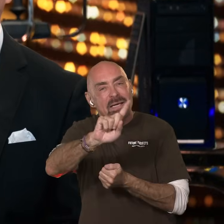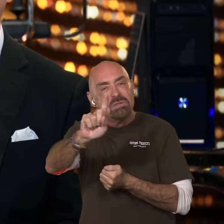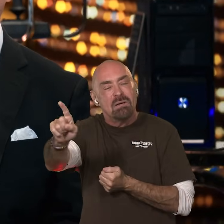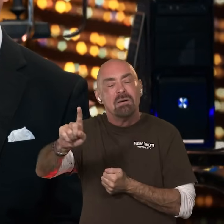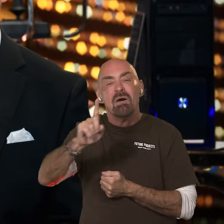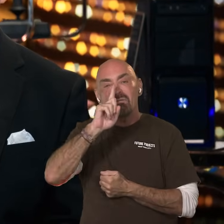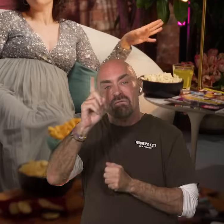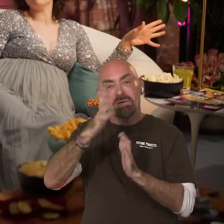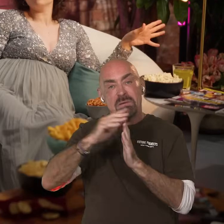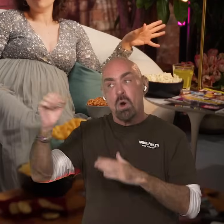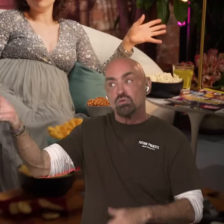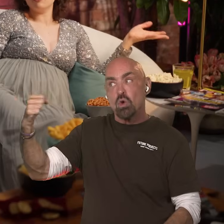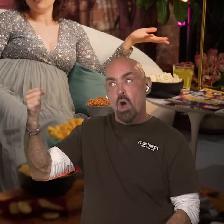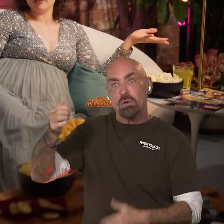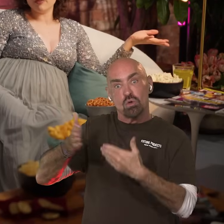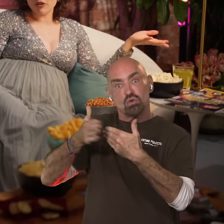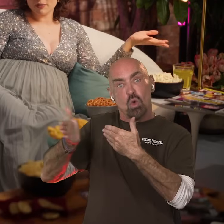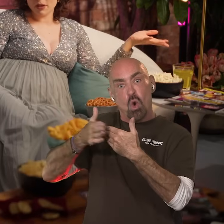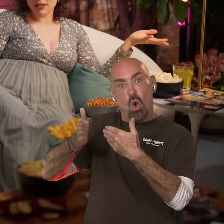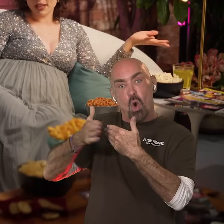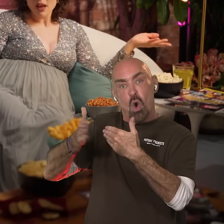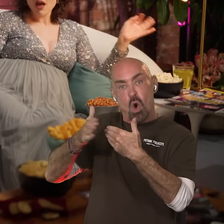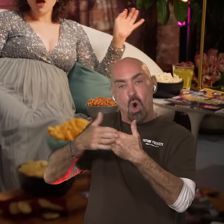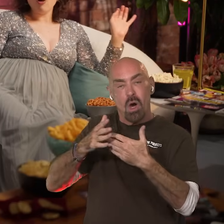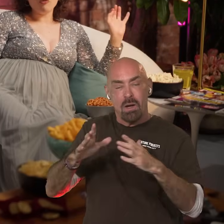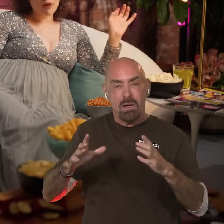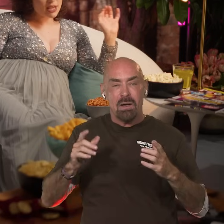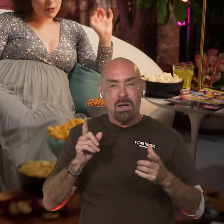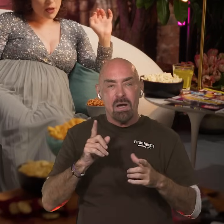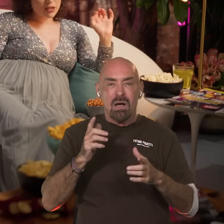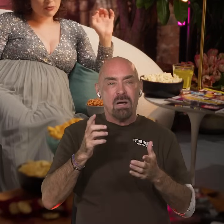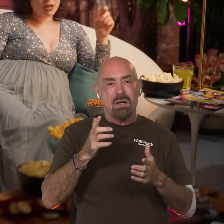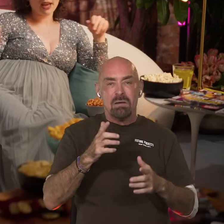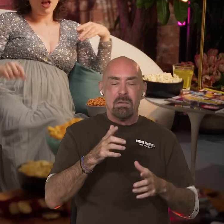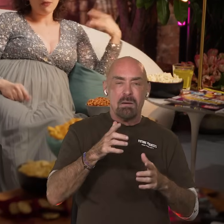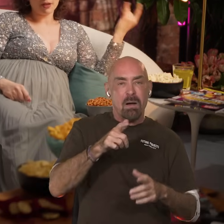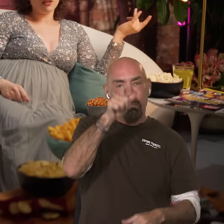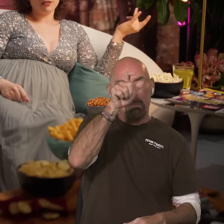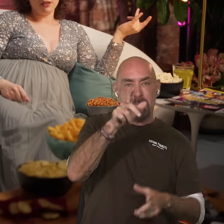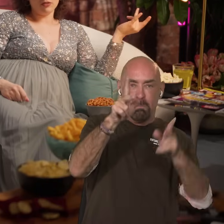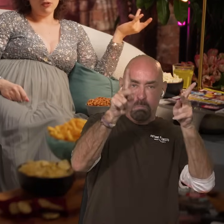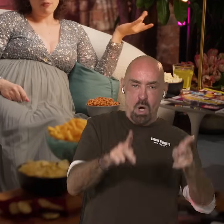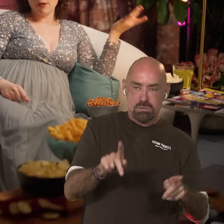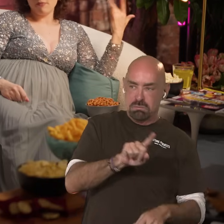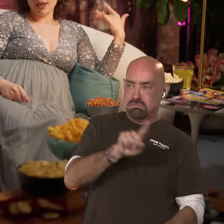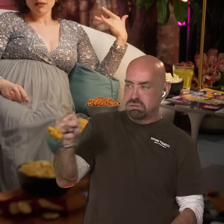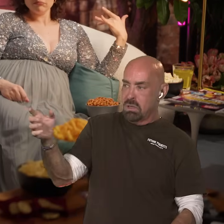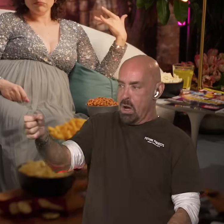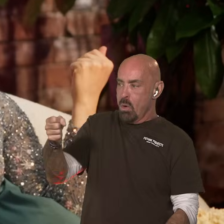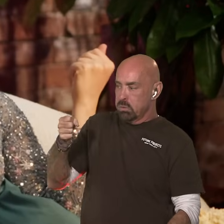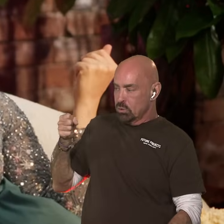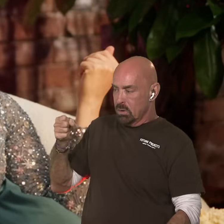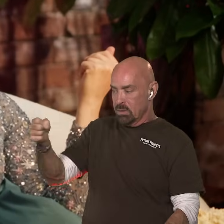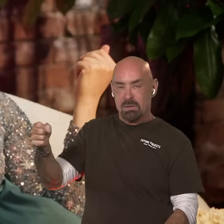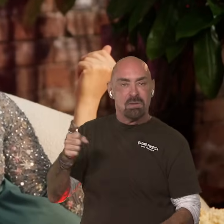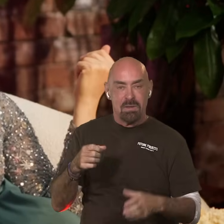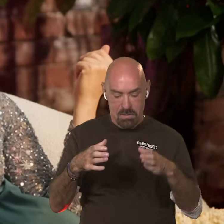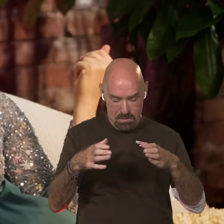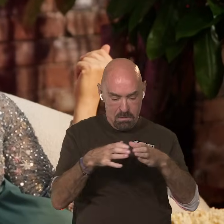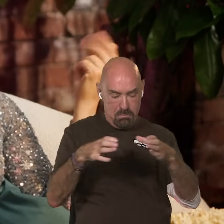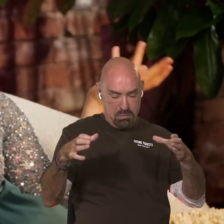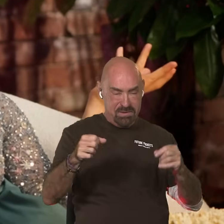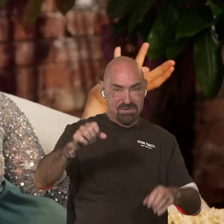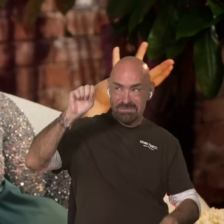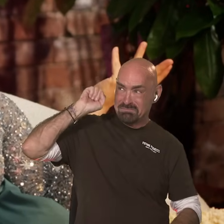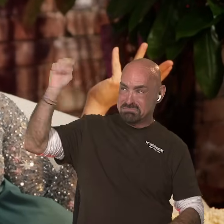example. Let's say someone knocks on my door during the watch party. A regular person would get up and answer the door, but me? I just hurl